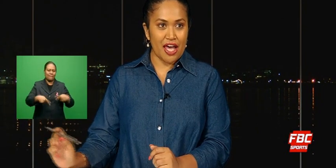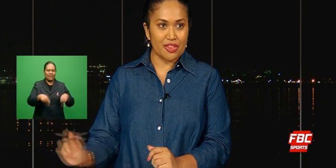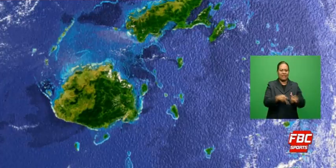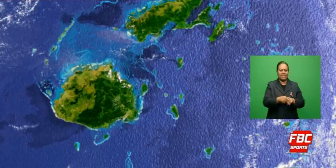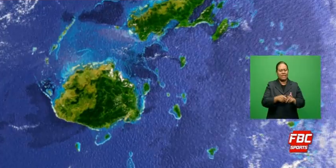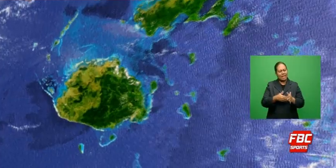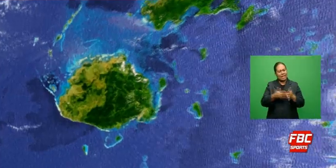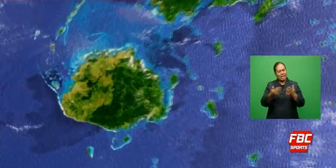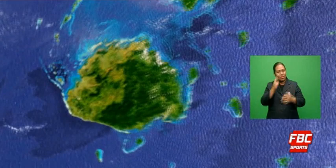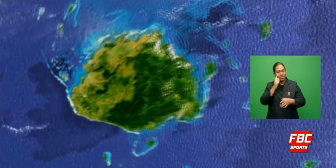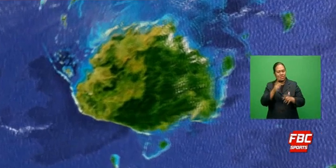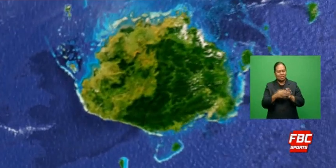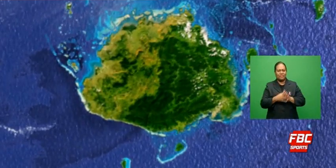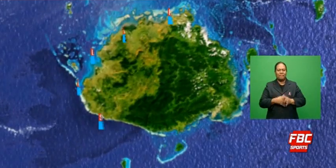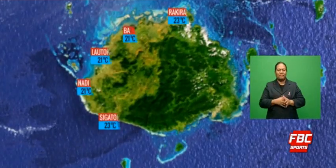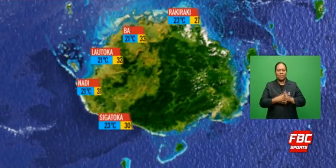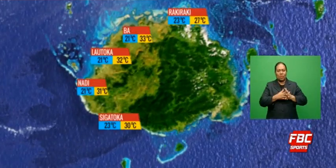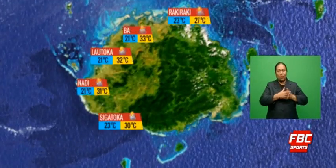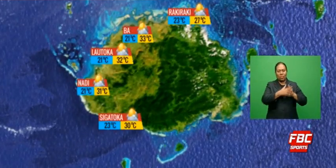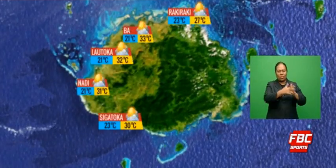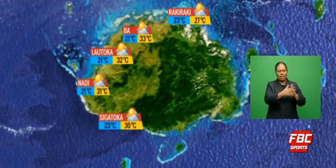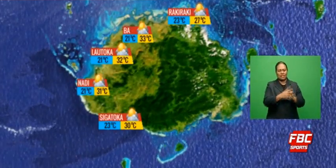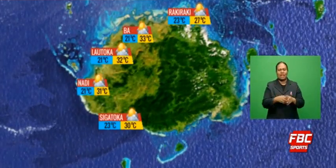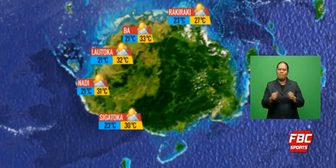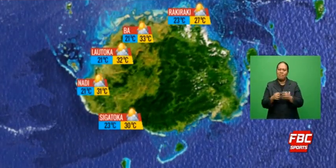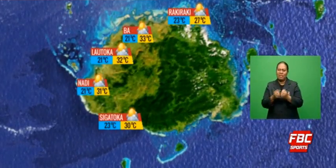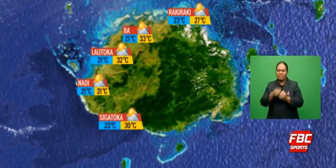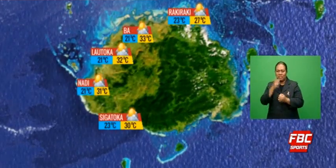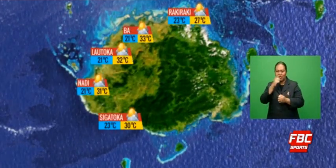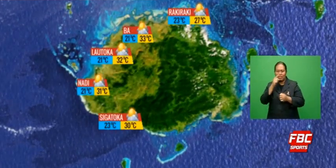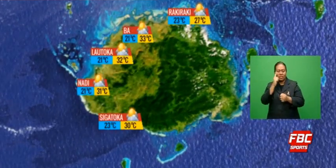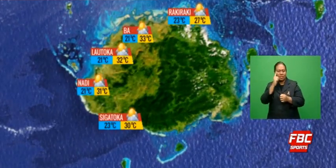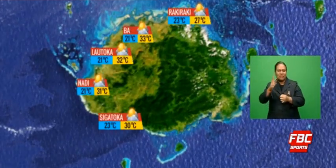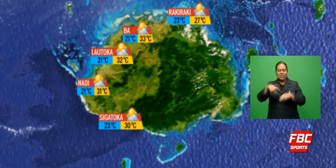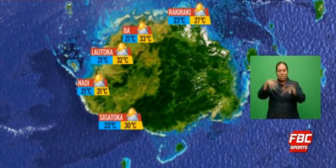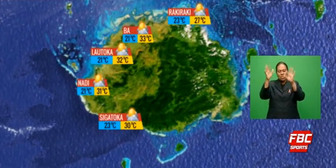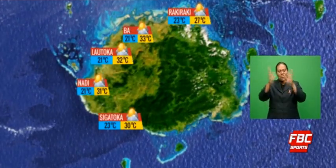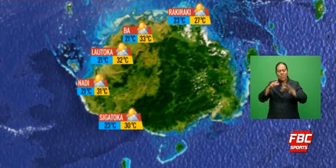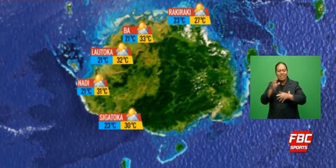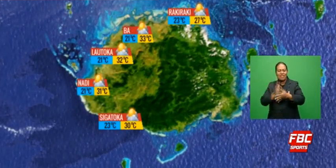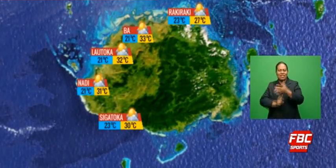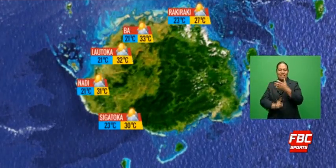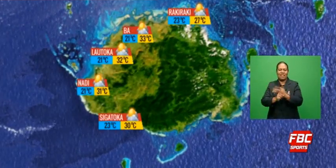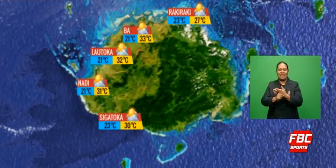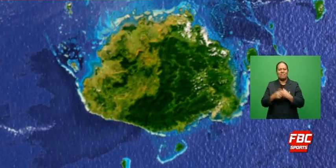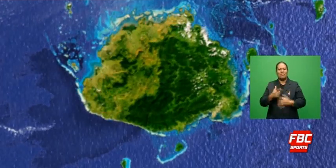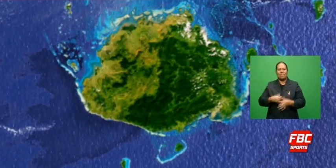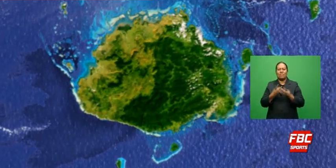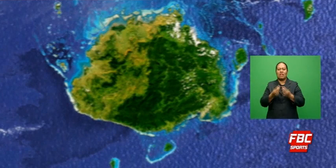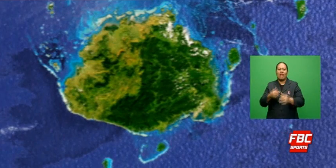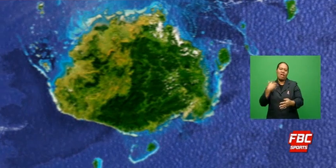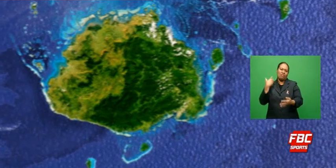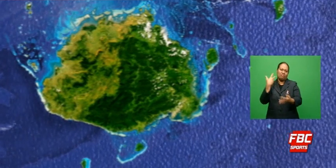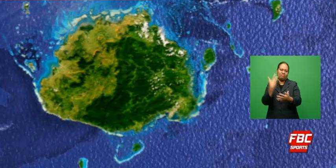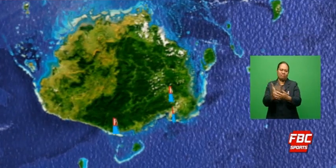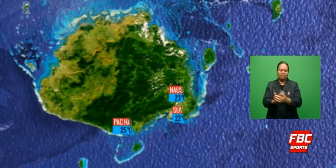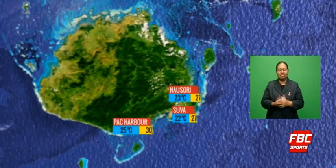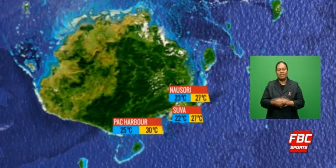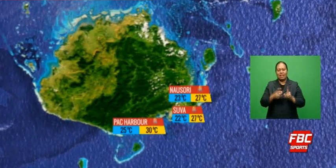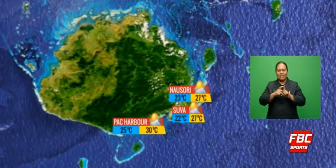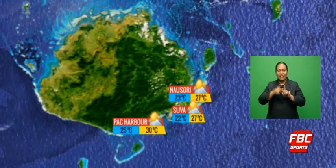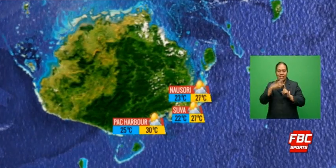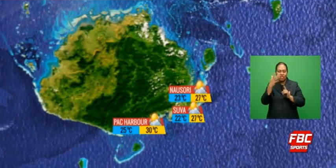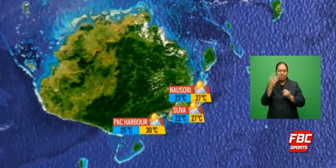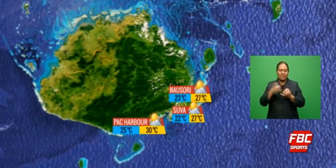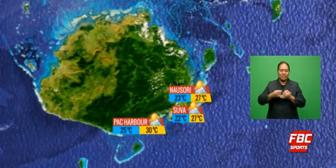look at the weather map. In the west, a lot of people were glad to see rain today after a generally dry spell. Eastwards from Pacific Harbour